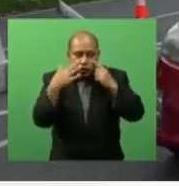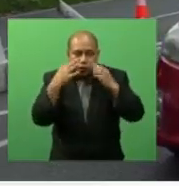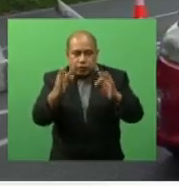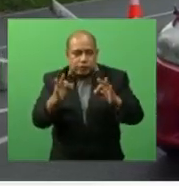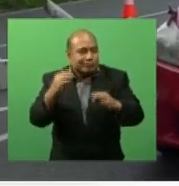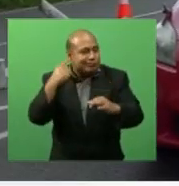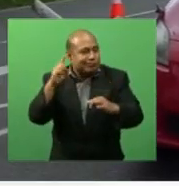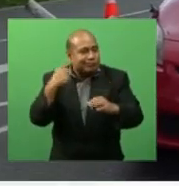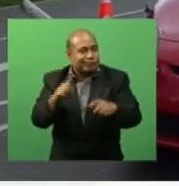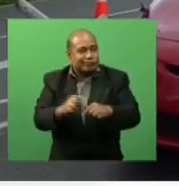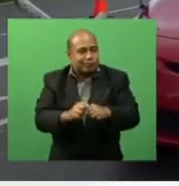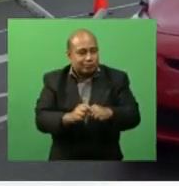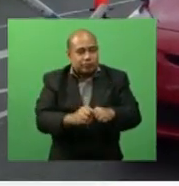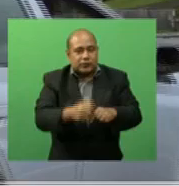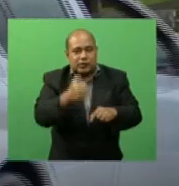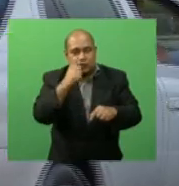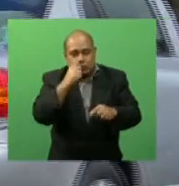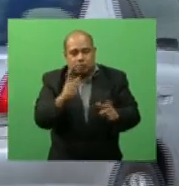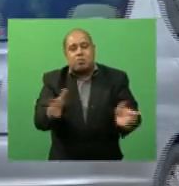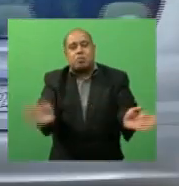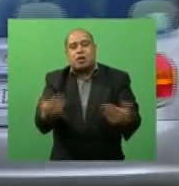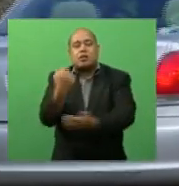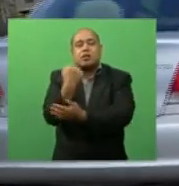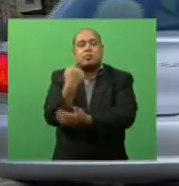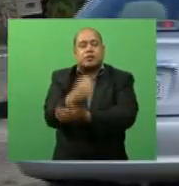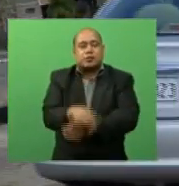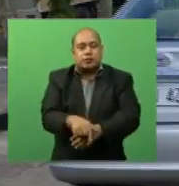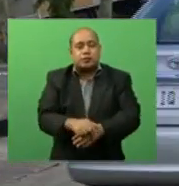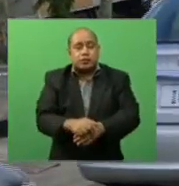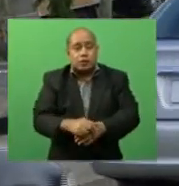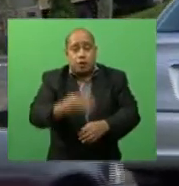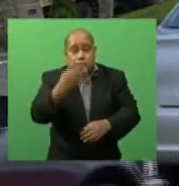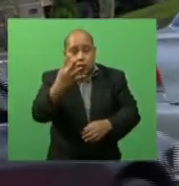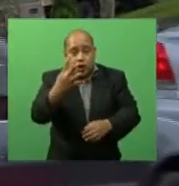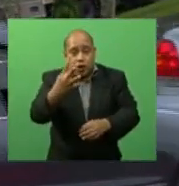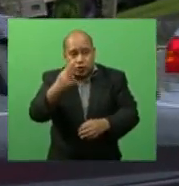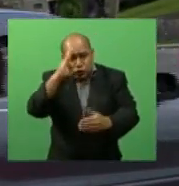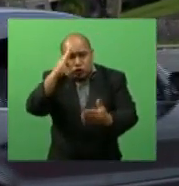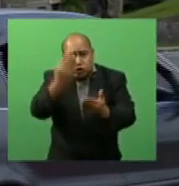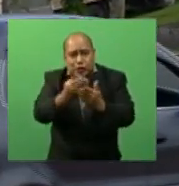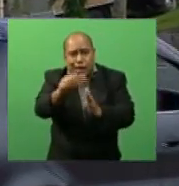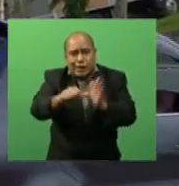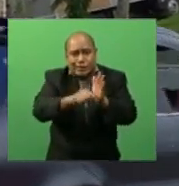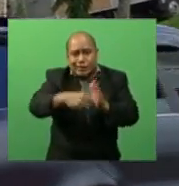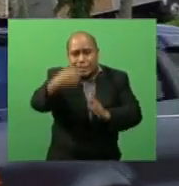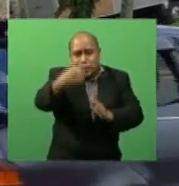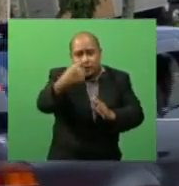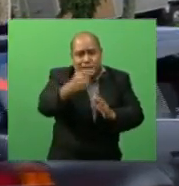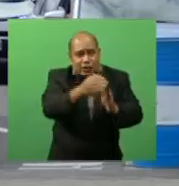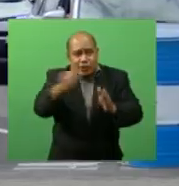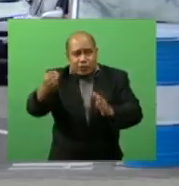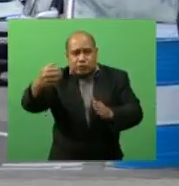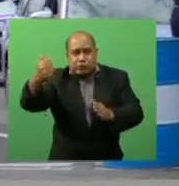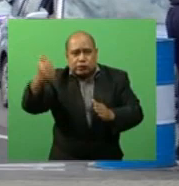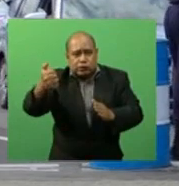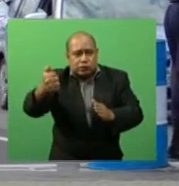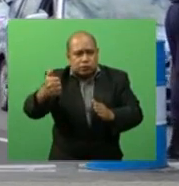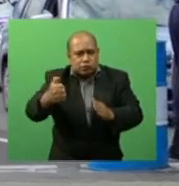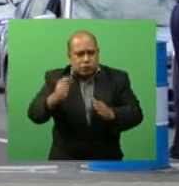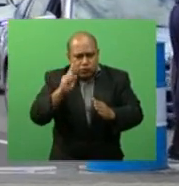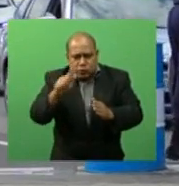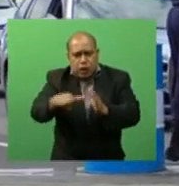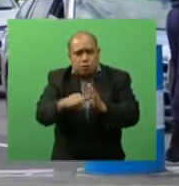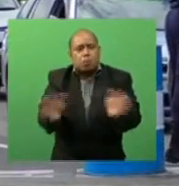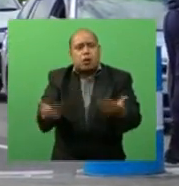playing sports. 4 students aged between 11 and 16 years were found playing touch rugby, with 2 adults